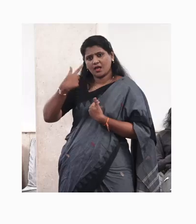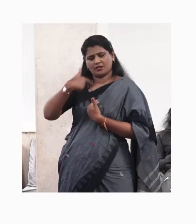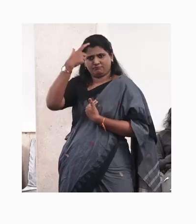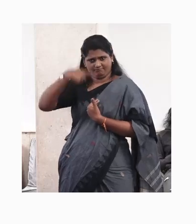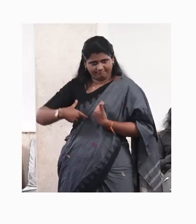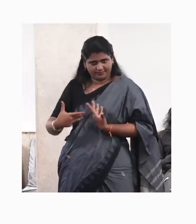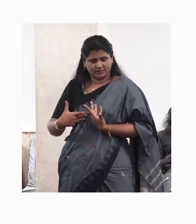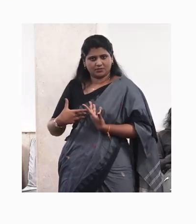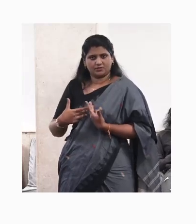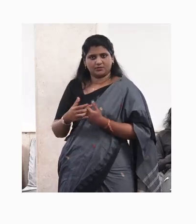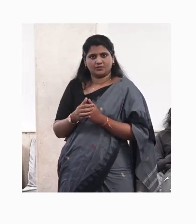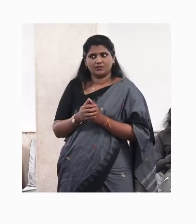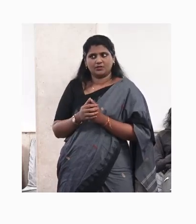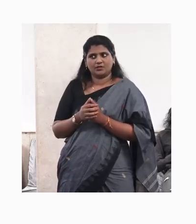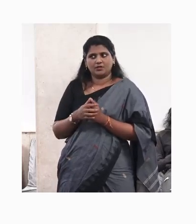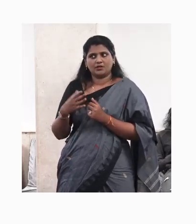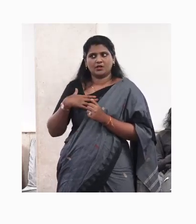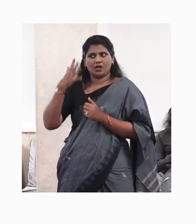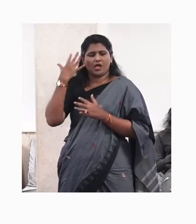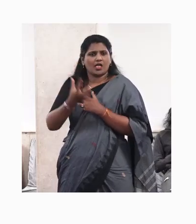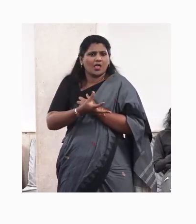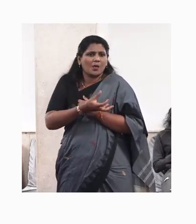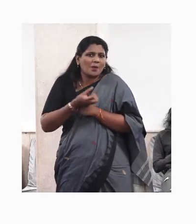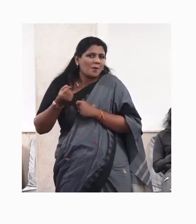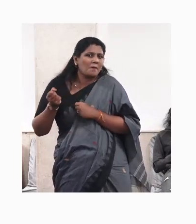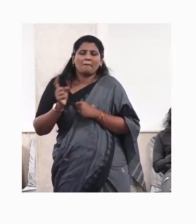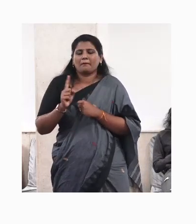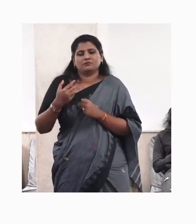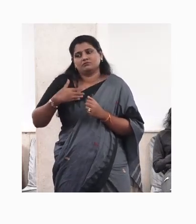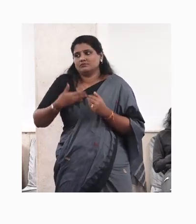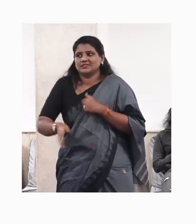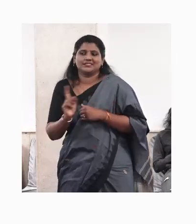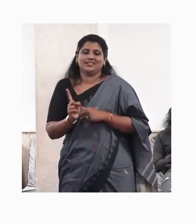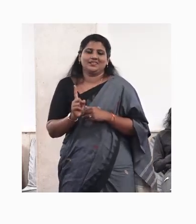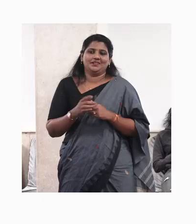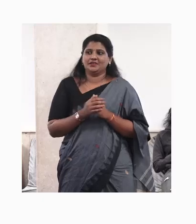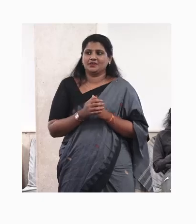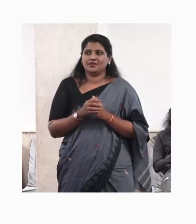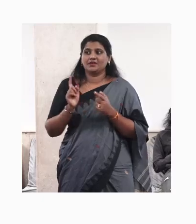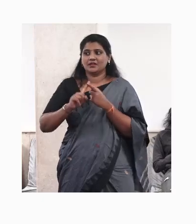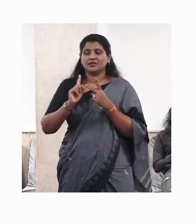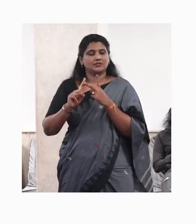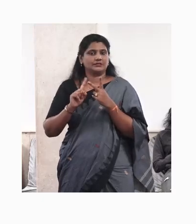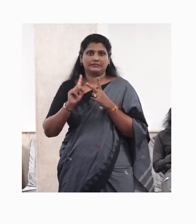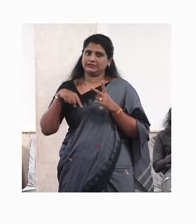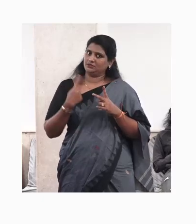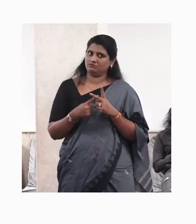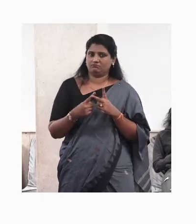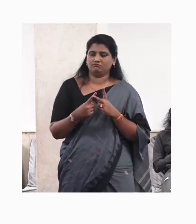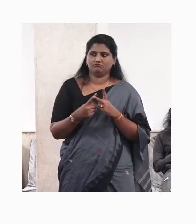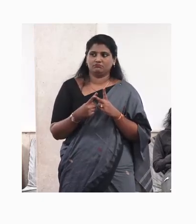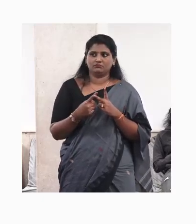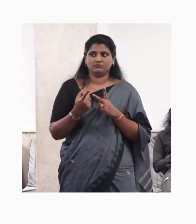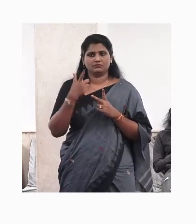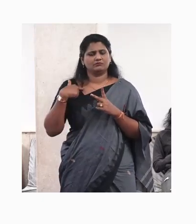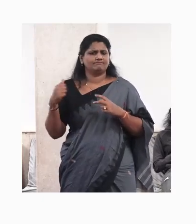otherwise wasn't really drawn to therapy, I still am not, this is one form that has